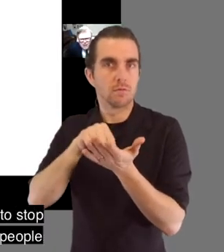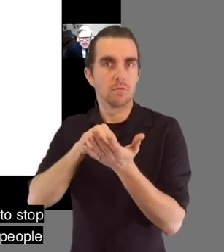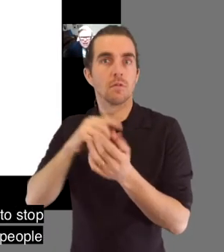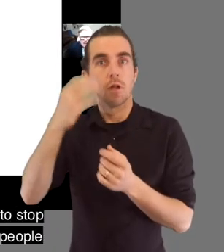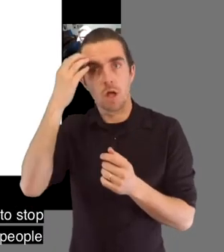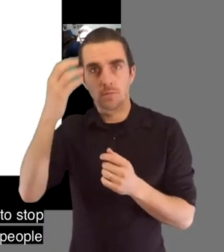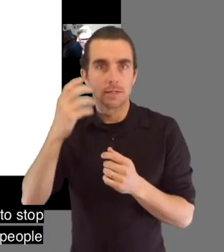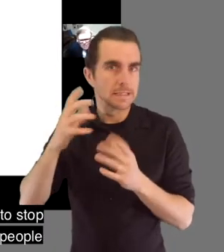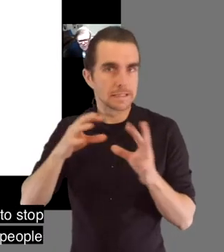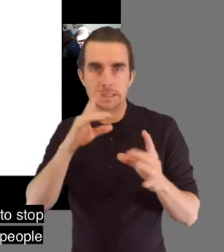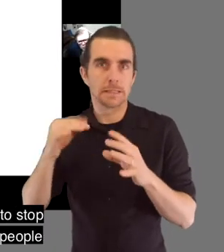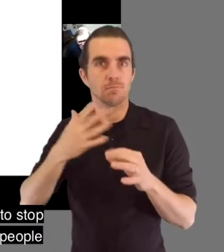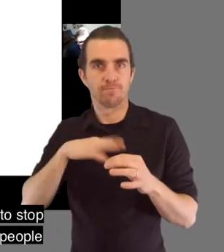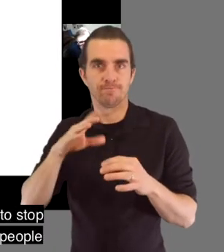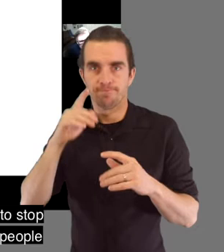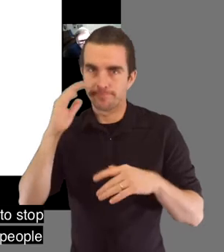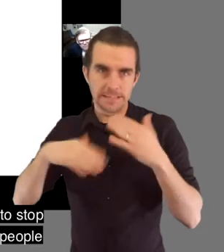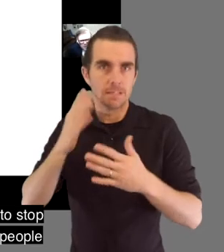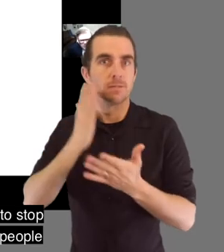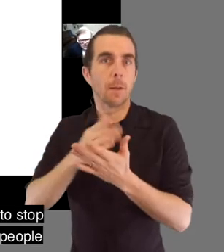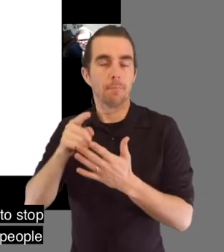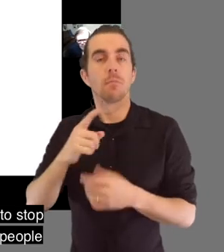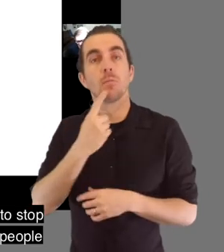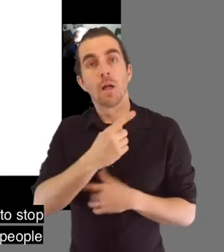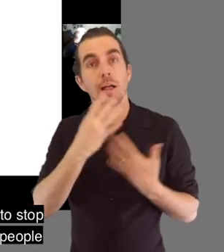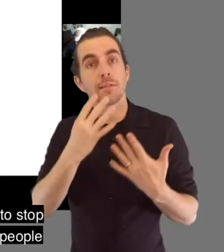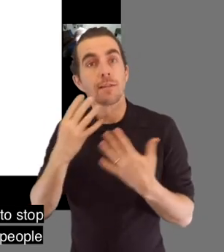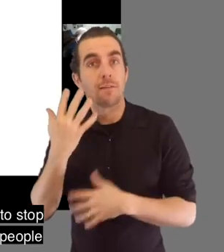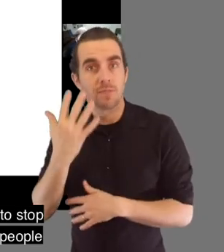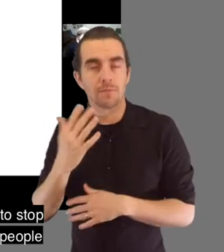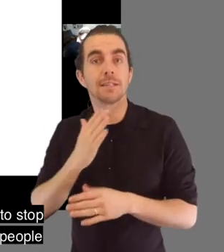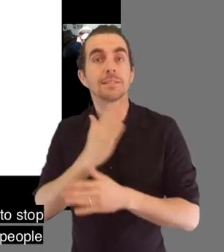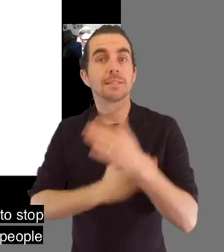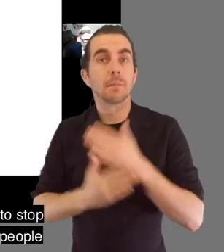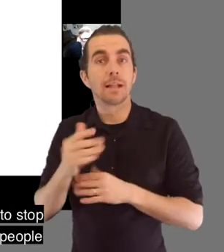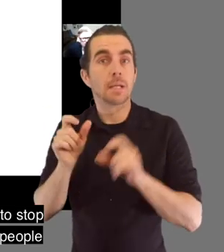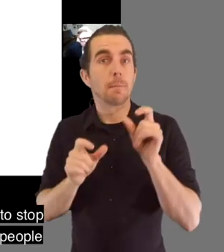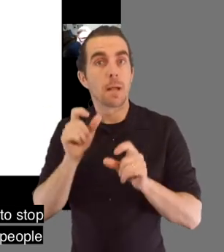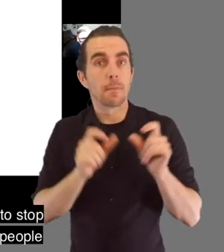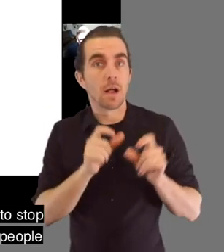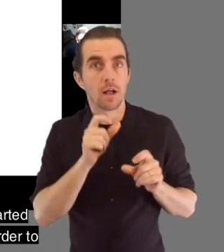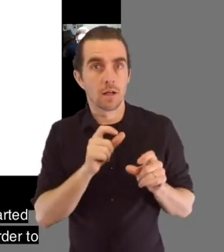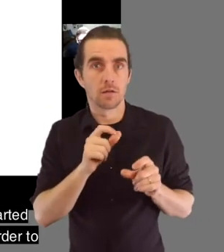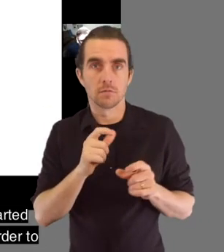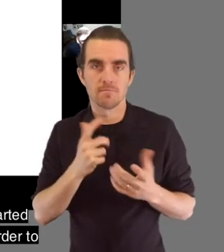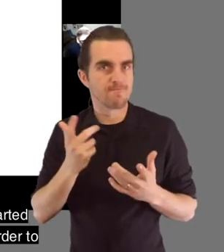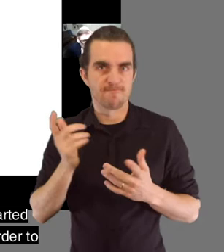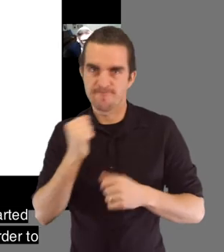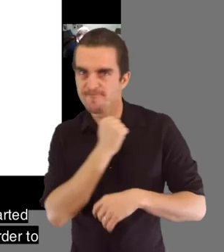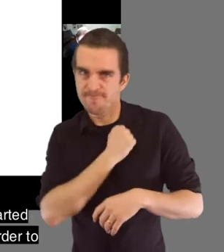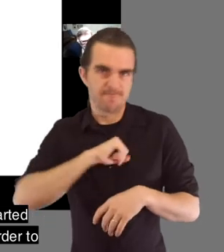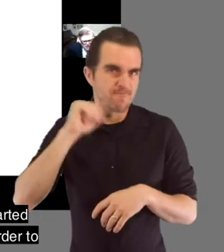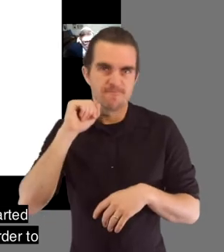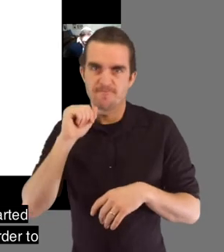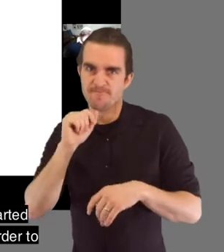bills. The government did all they could to stop it going through. In 1995, disabled people in desperation broke